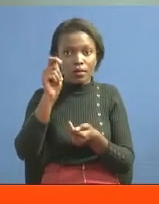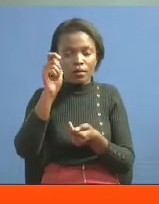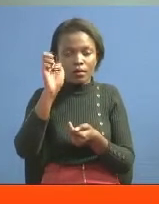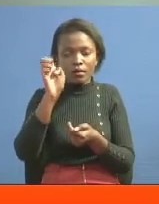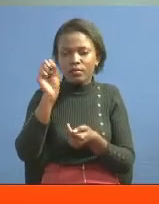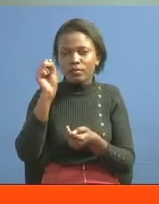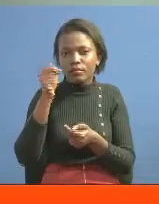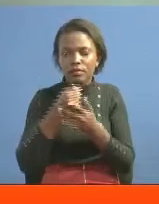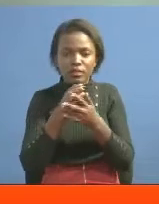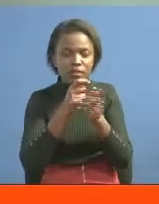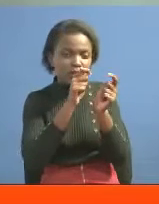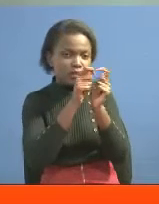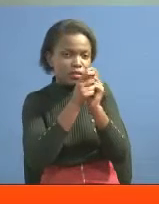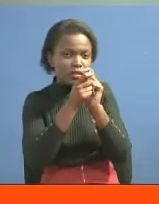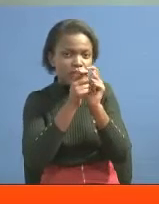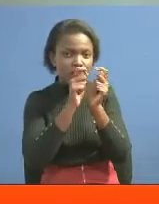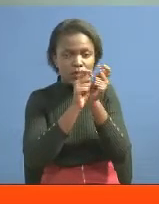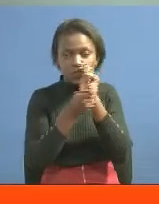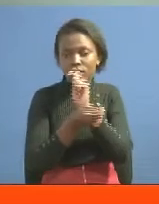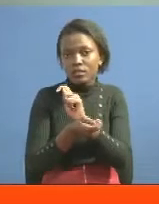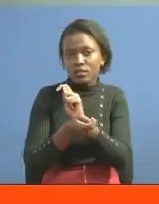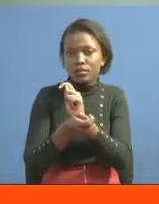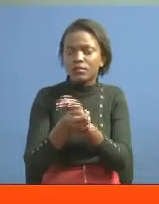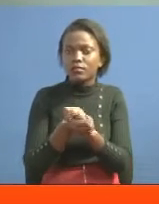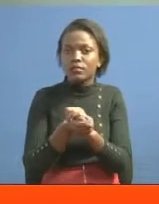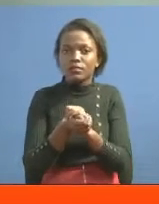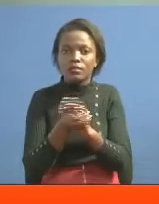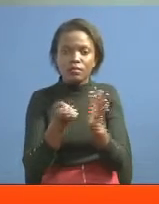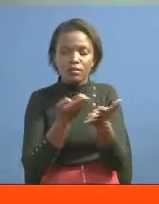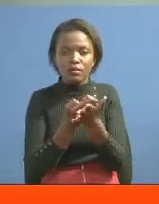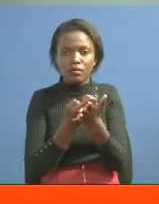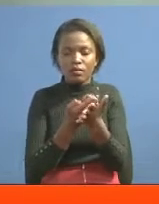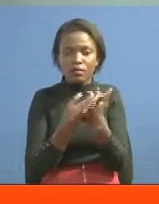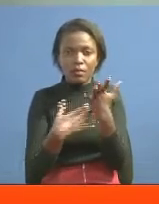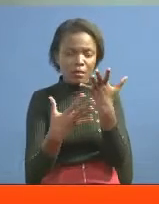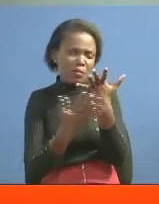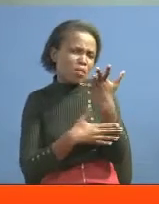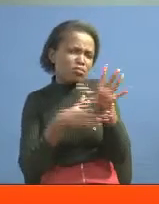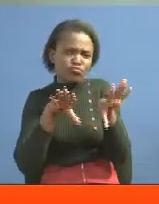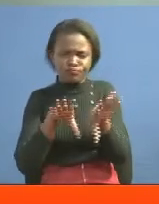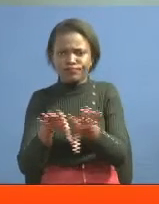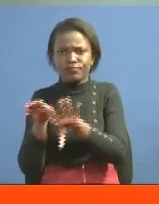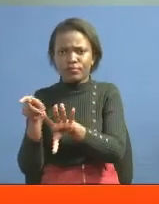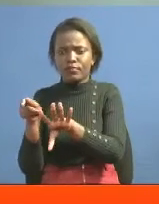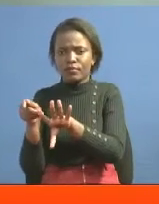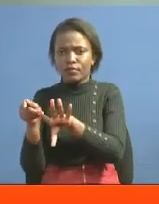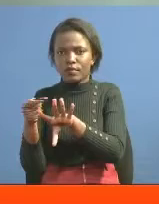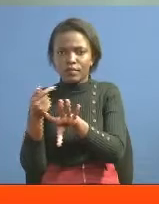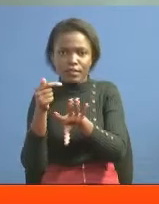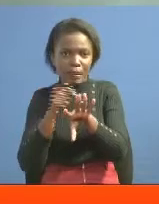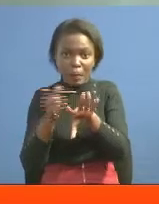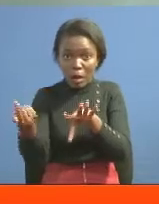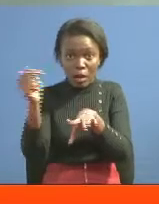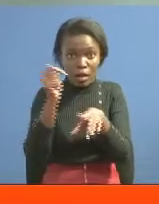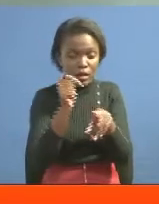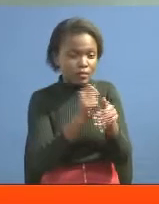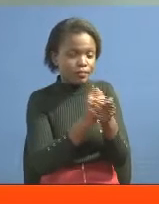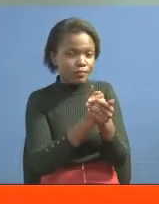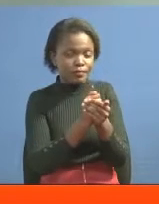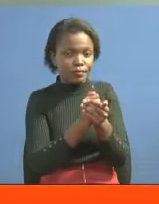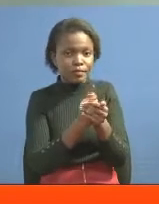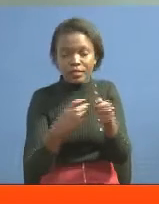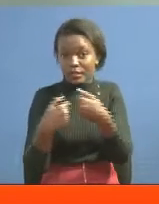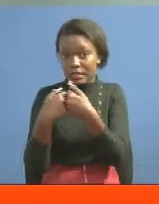monetary transactions followed suit. Still, the economy was doing badly. A time came when the economy was coming up, but we were still grappling